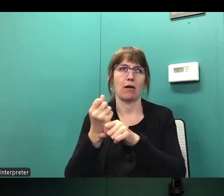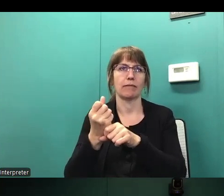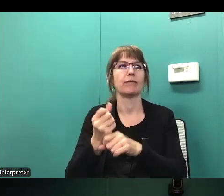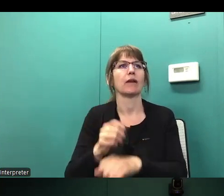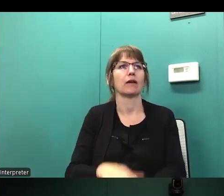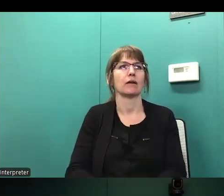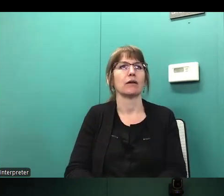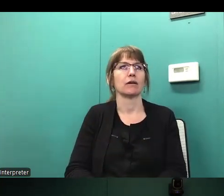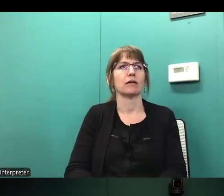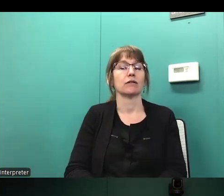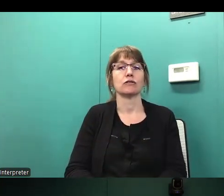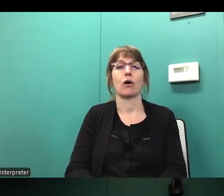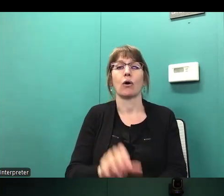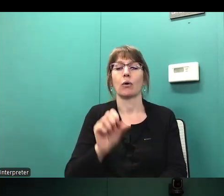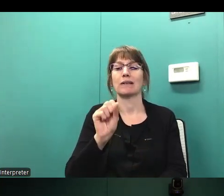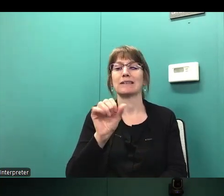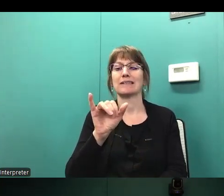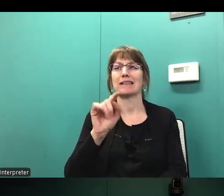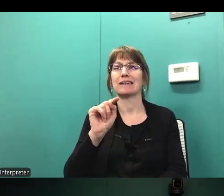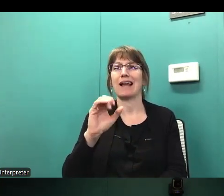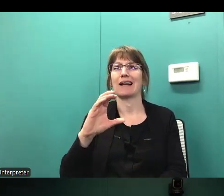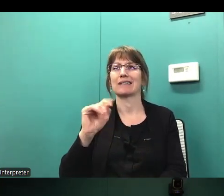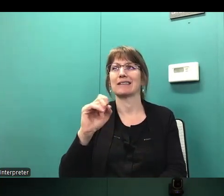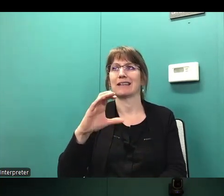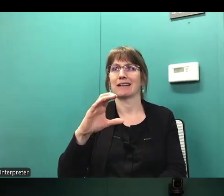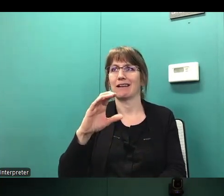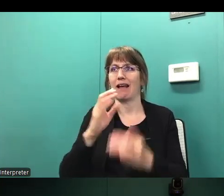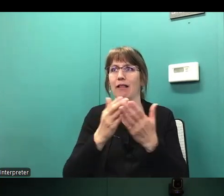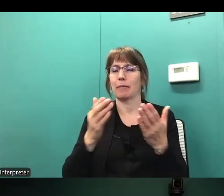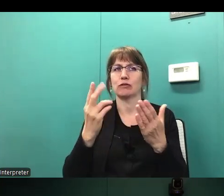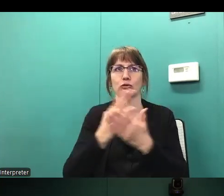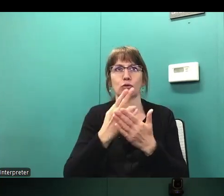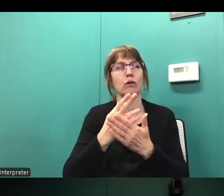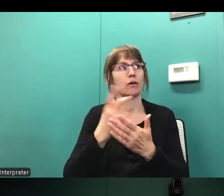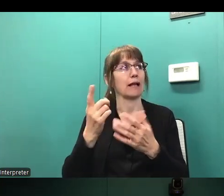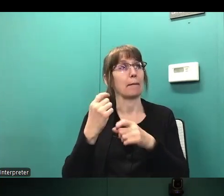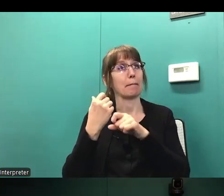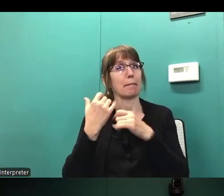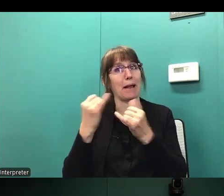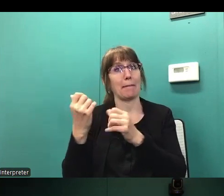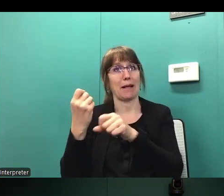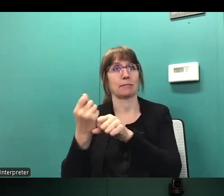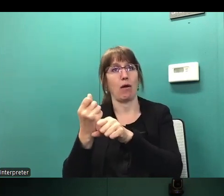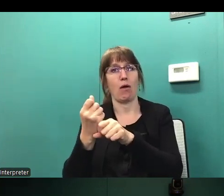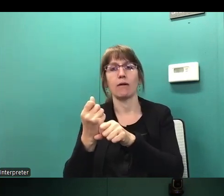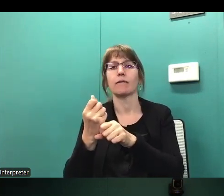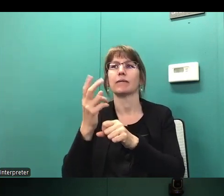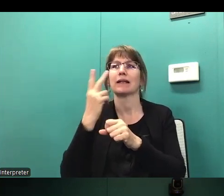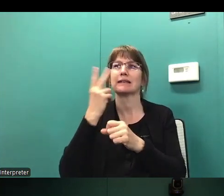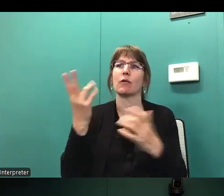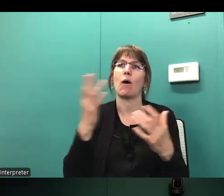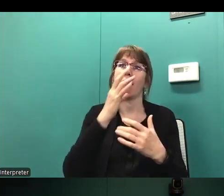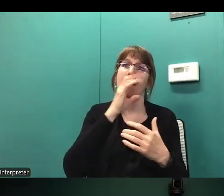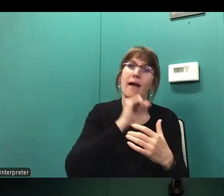syntactic elements used is where you like look at castles. And so you could kind of see where one, like what age and months